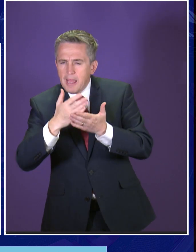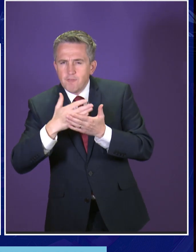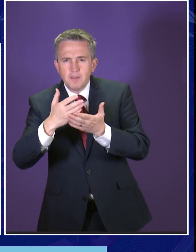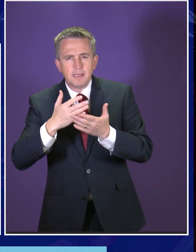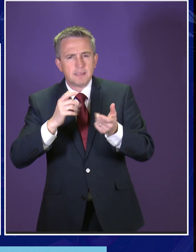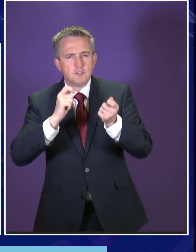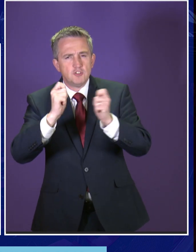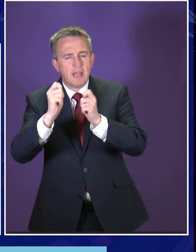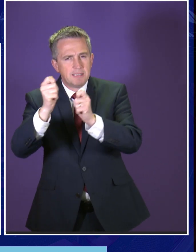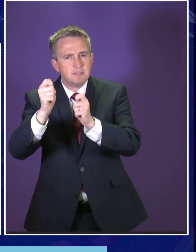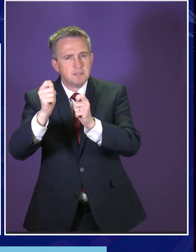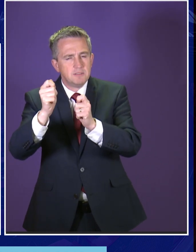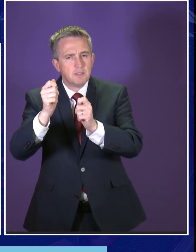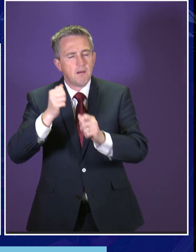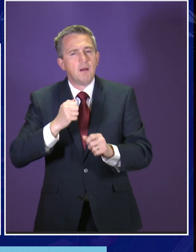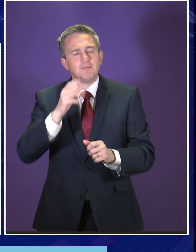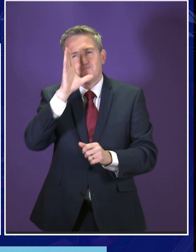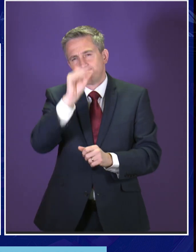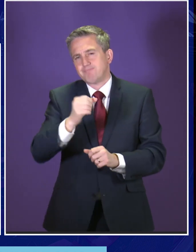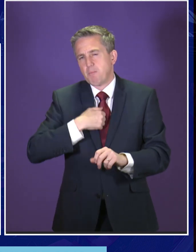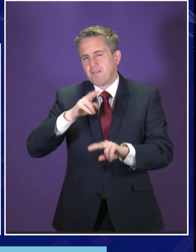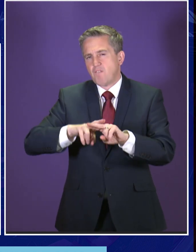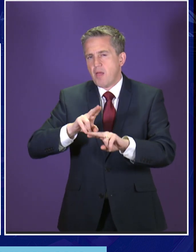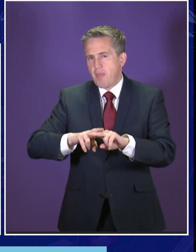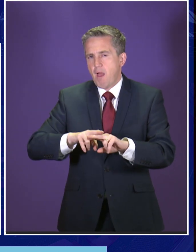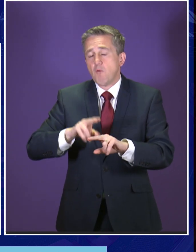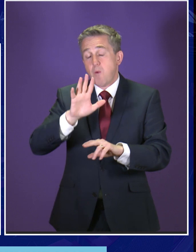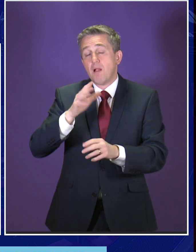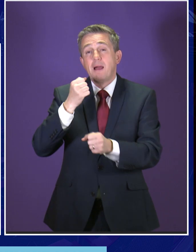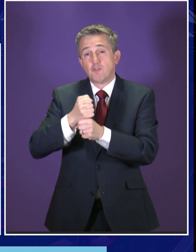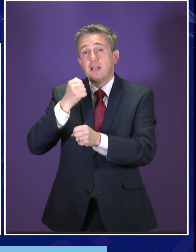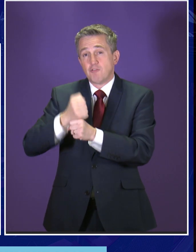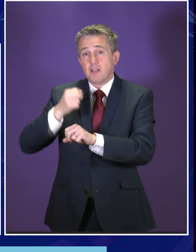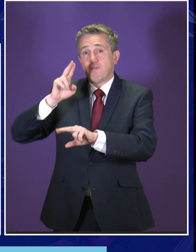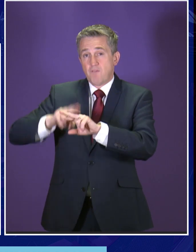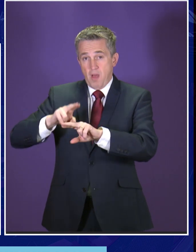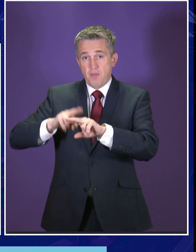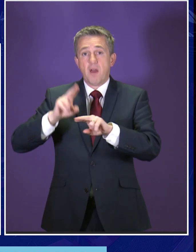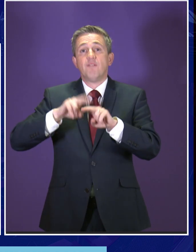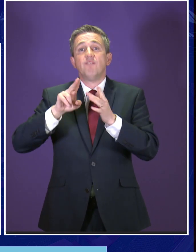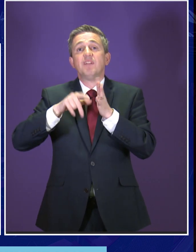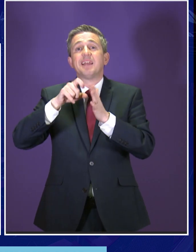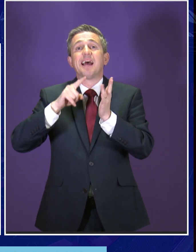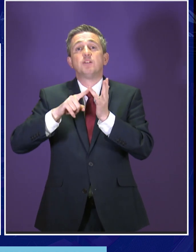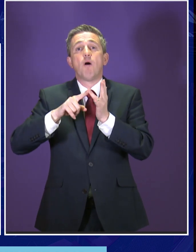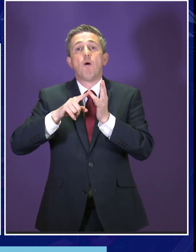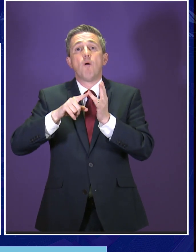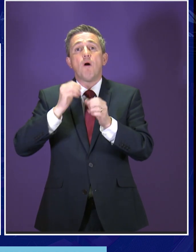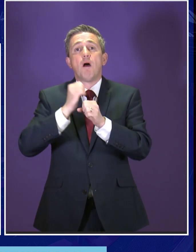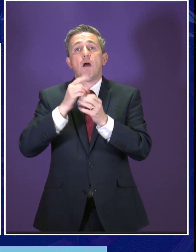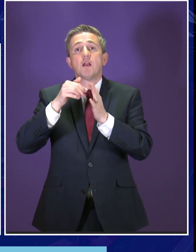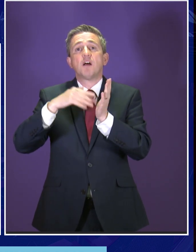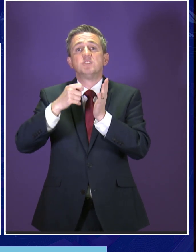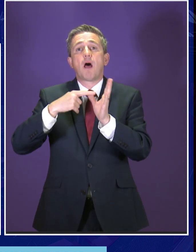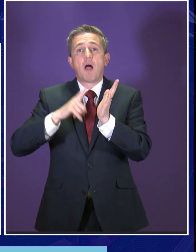change. I should start by saying my father, actually I have a great-great-grandfather named Fernando Gonzalez from the